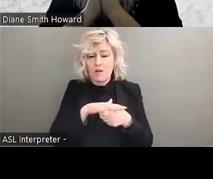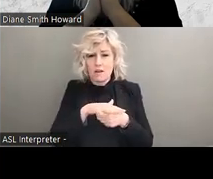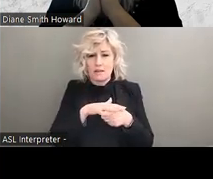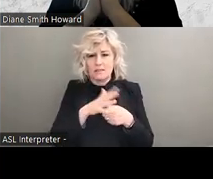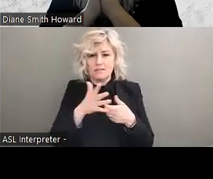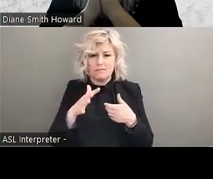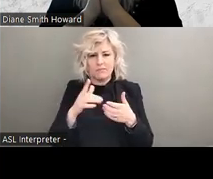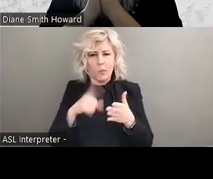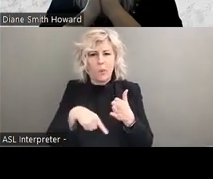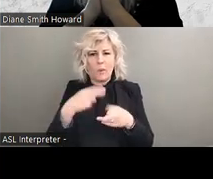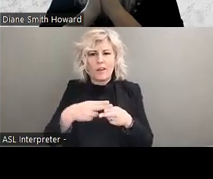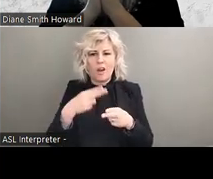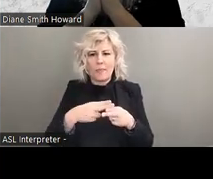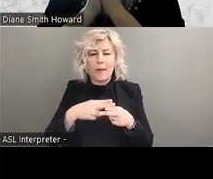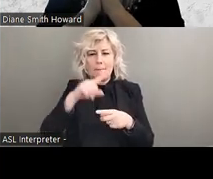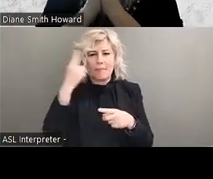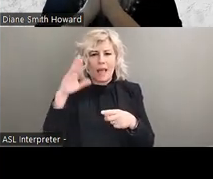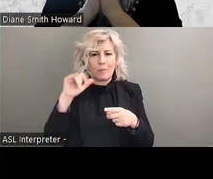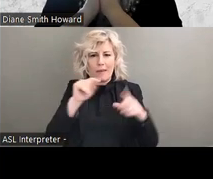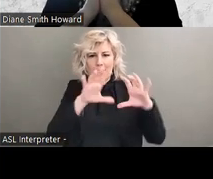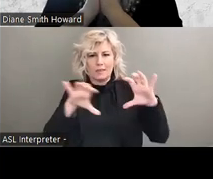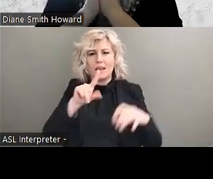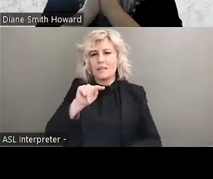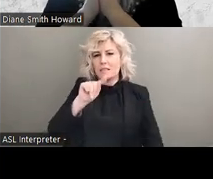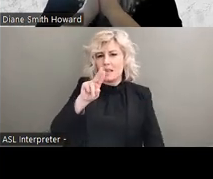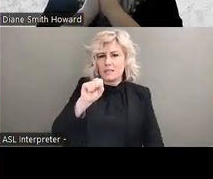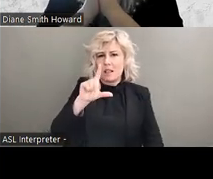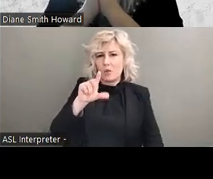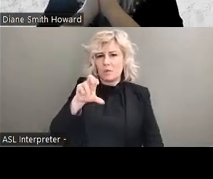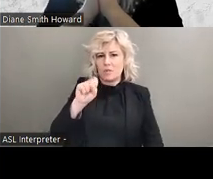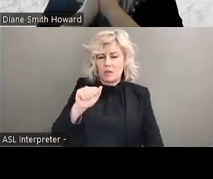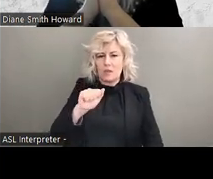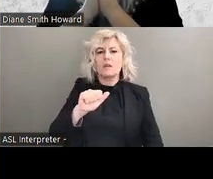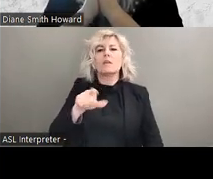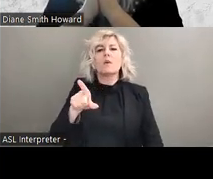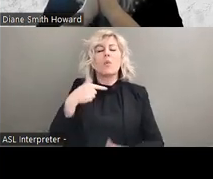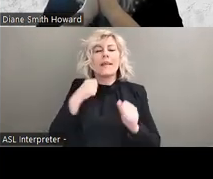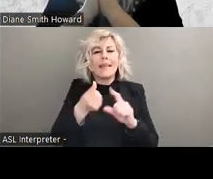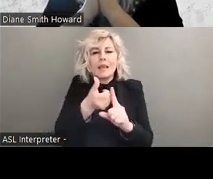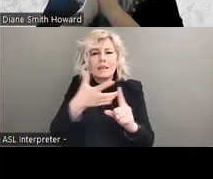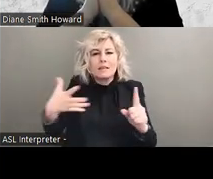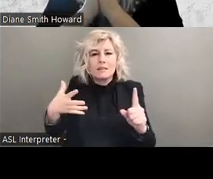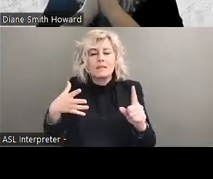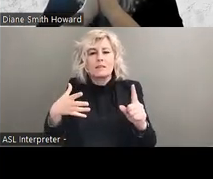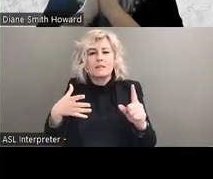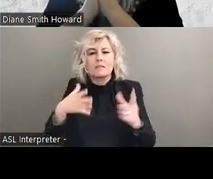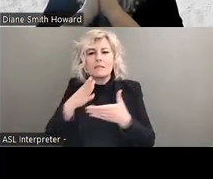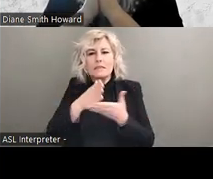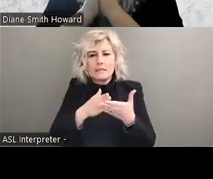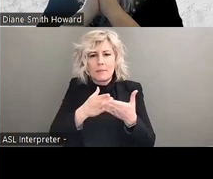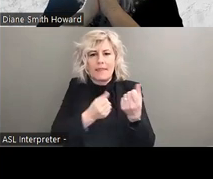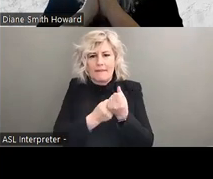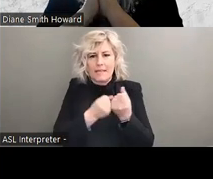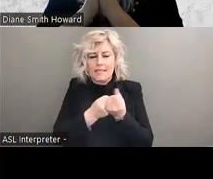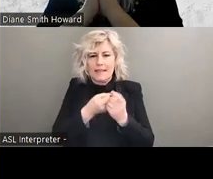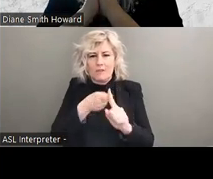of what we call that Black Belt region in Tuscaloosa, we're able to kind of build out some of the advocacy